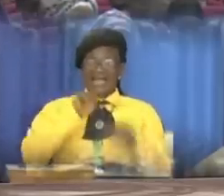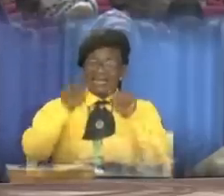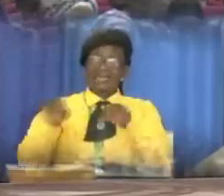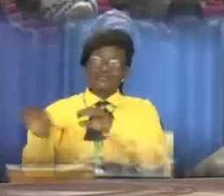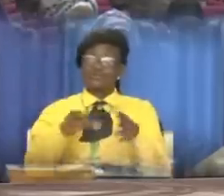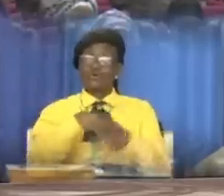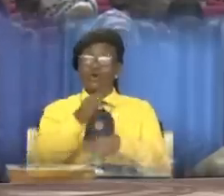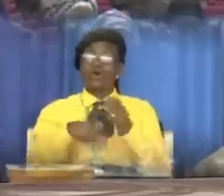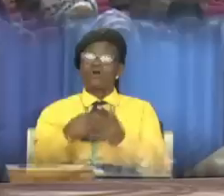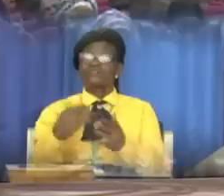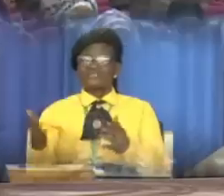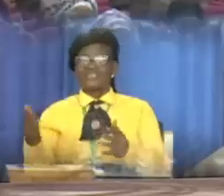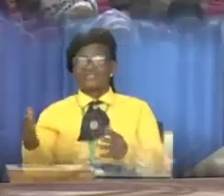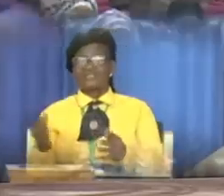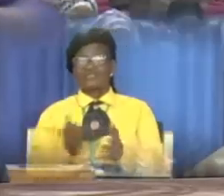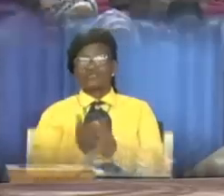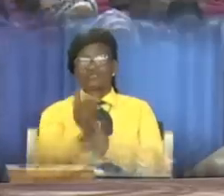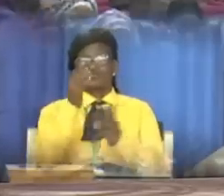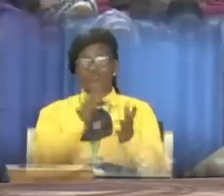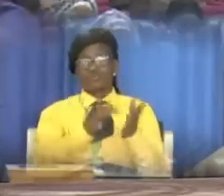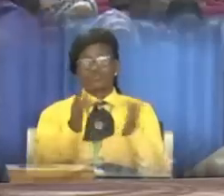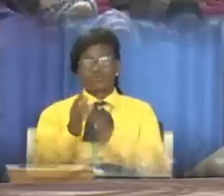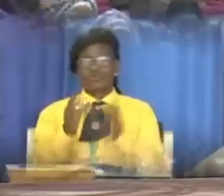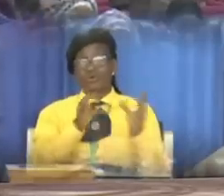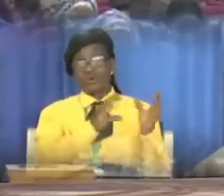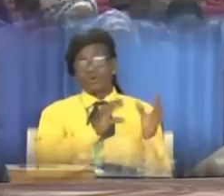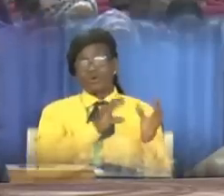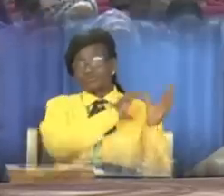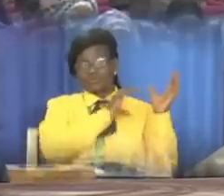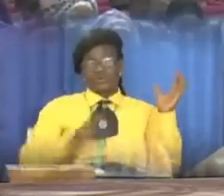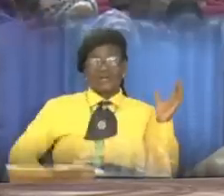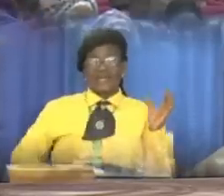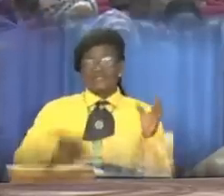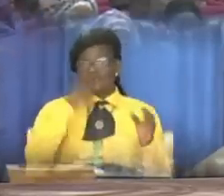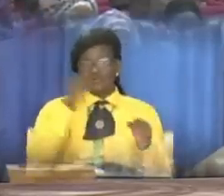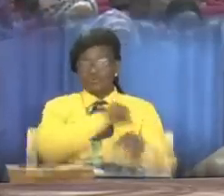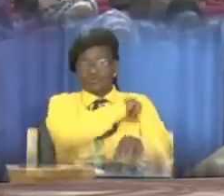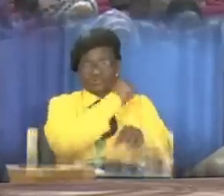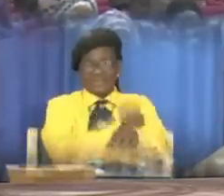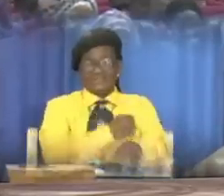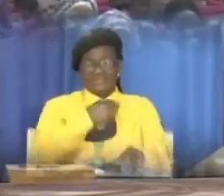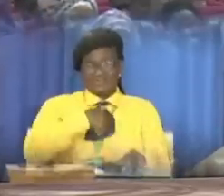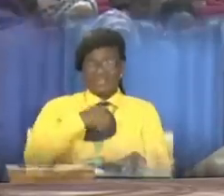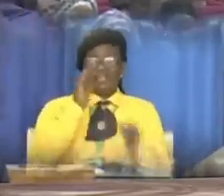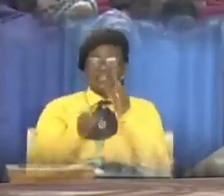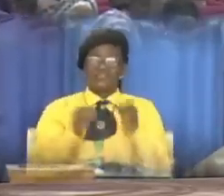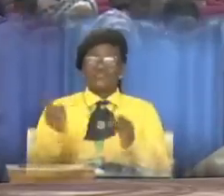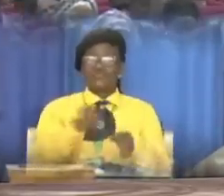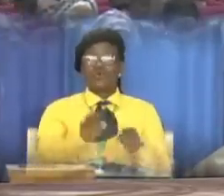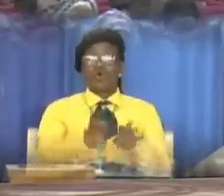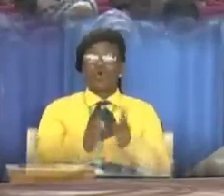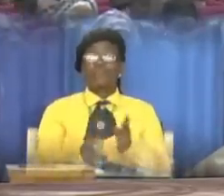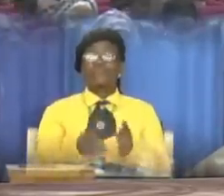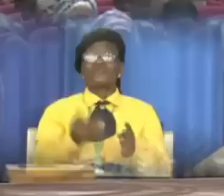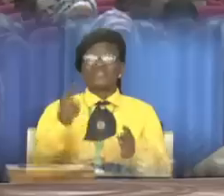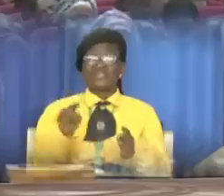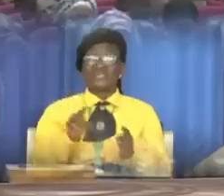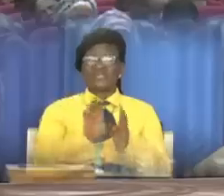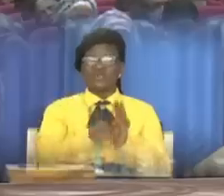Christ, which strengthens me. If I can, if you open the door of your heart to the light of God and it comes